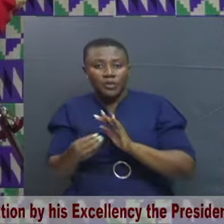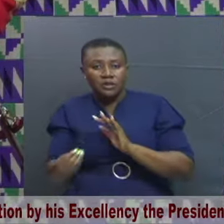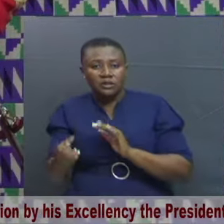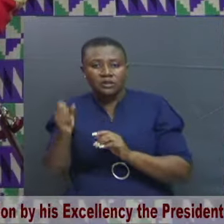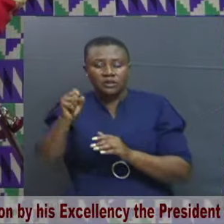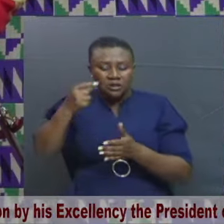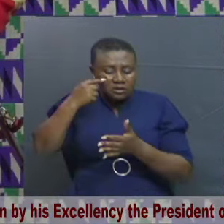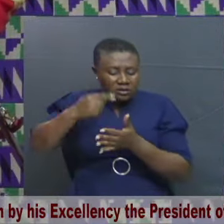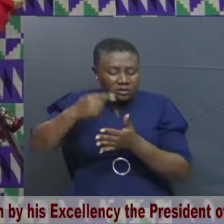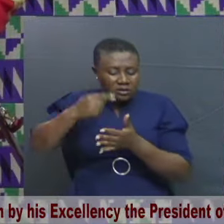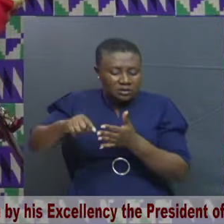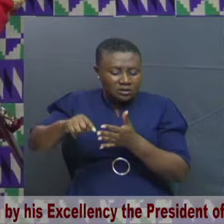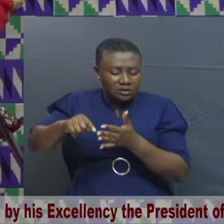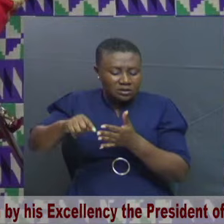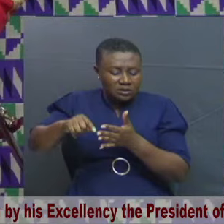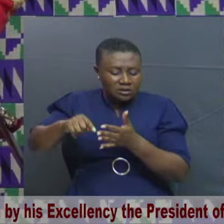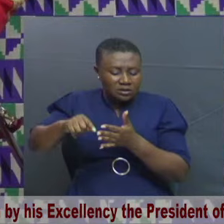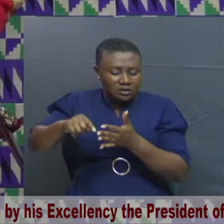own